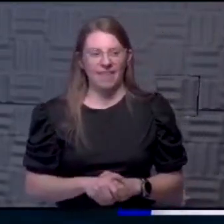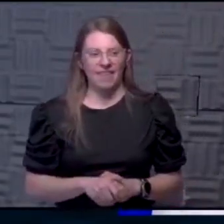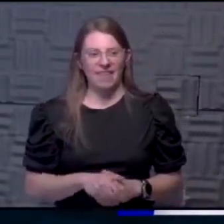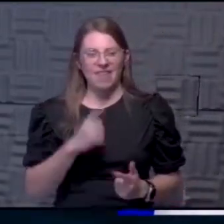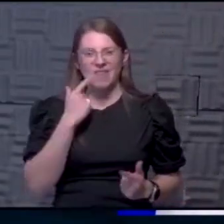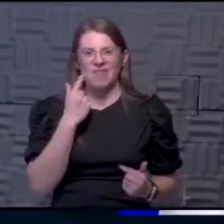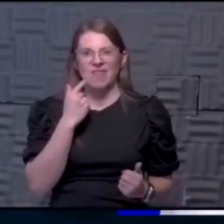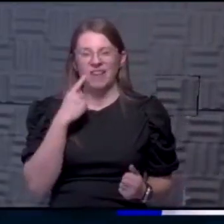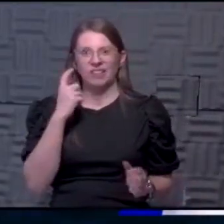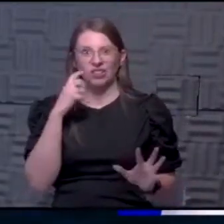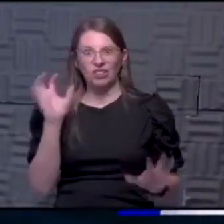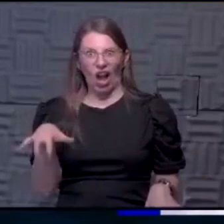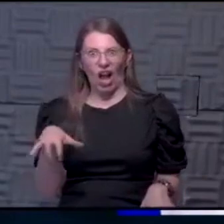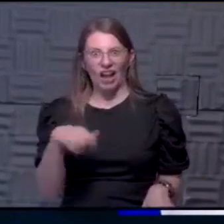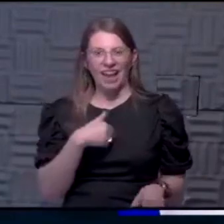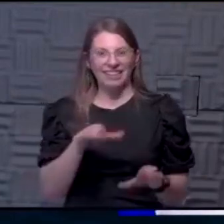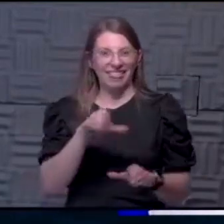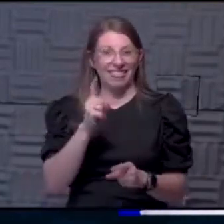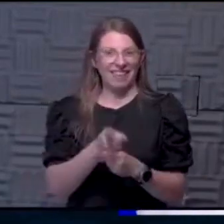It's a shocker that I did that.